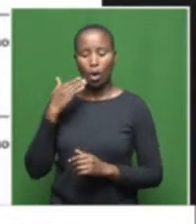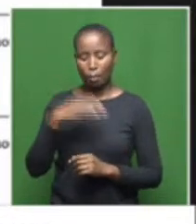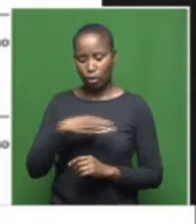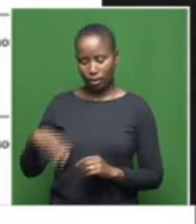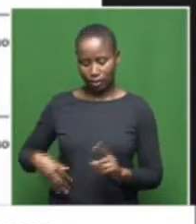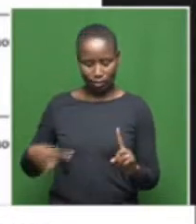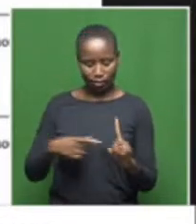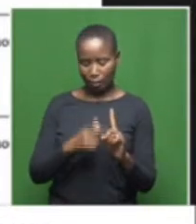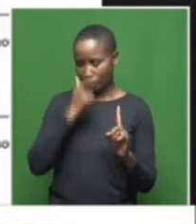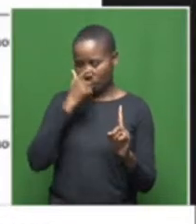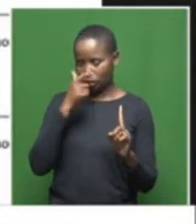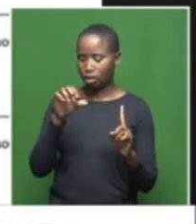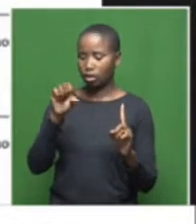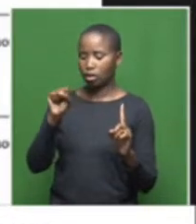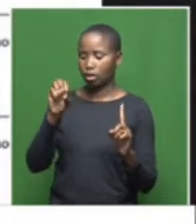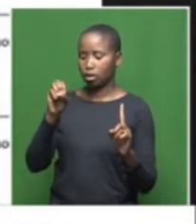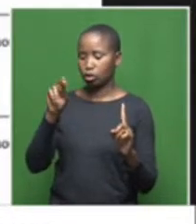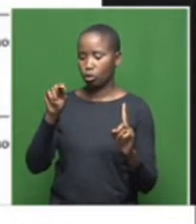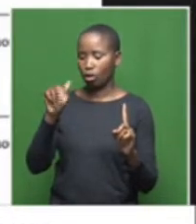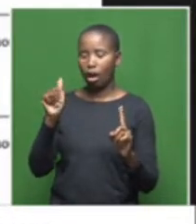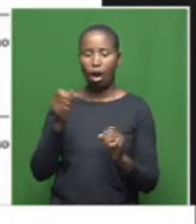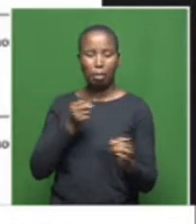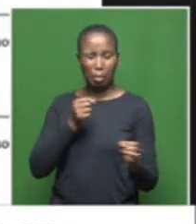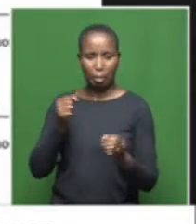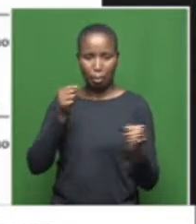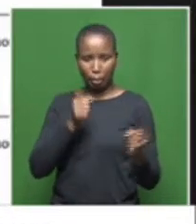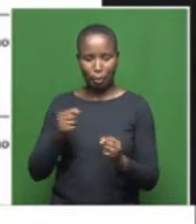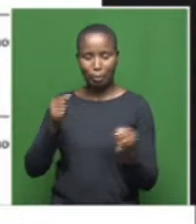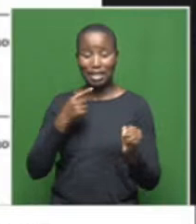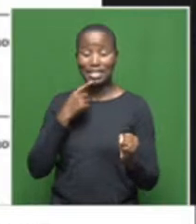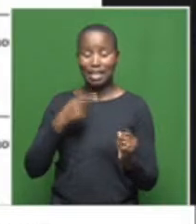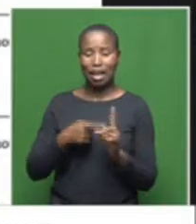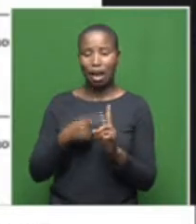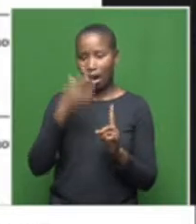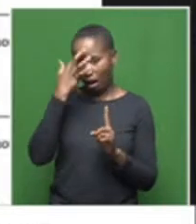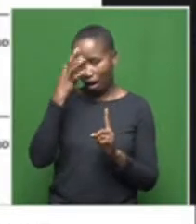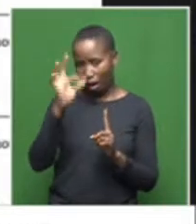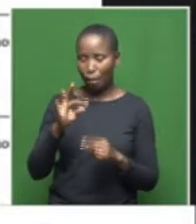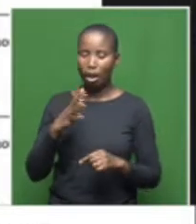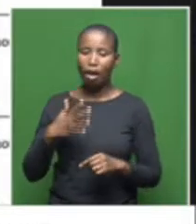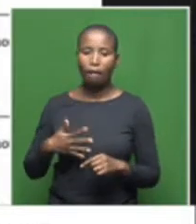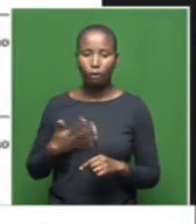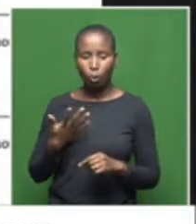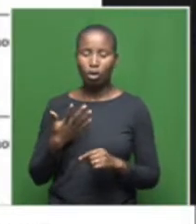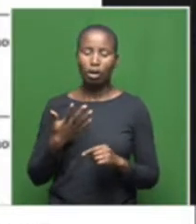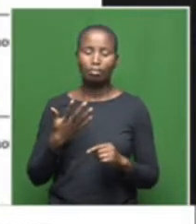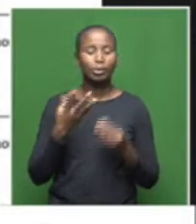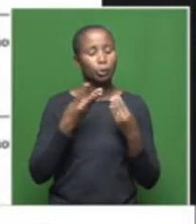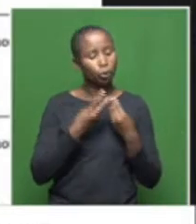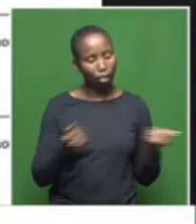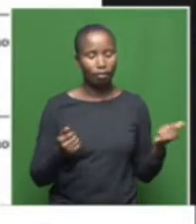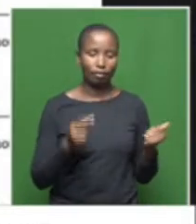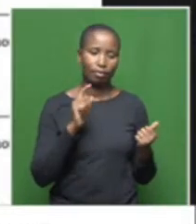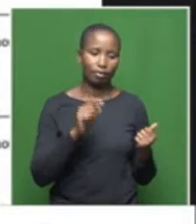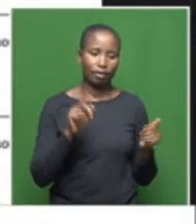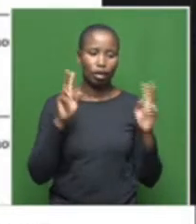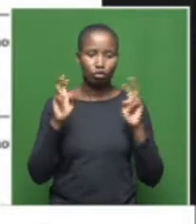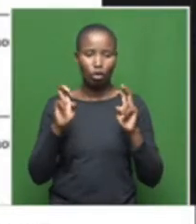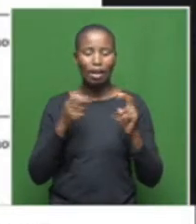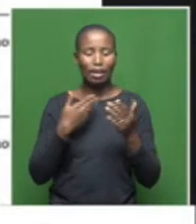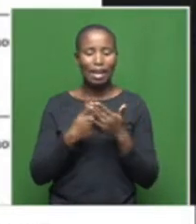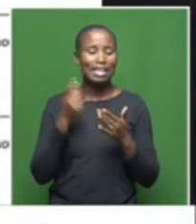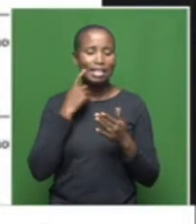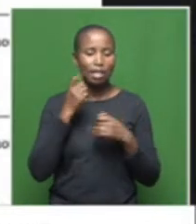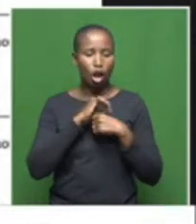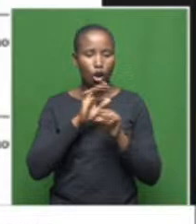President Ramaphosa stated that government has the intention to do away with the state of disaster as a tool to manage the COVID-19